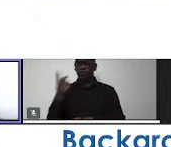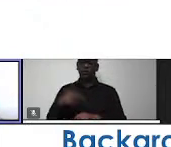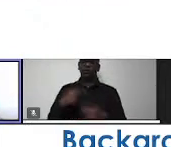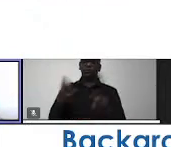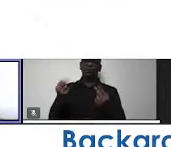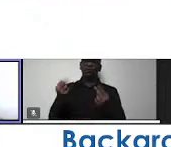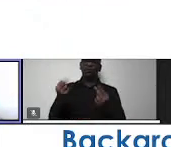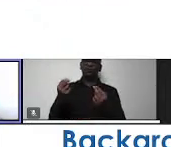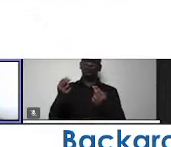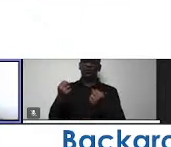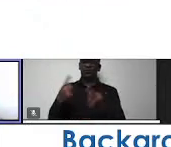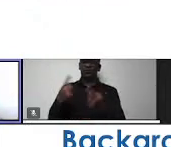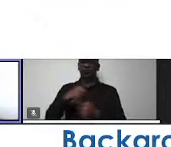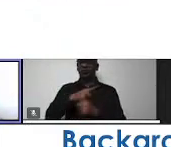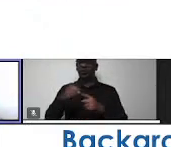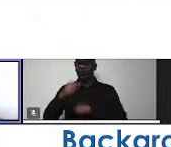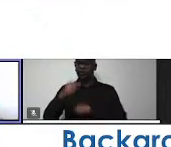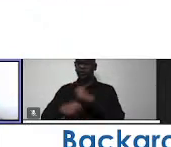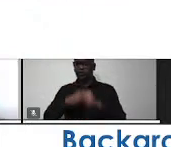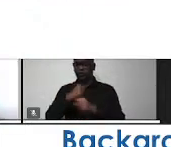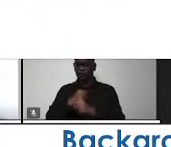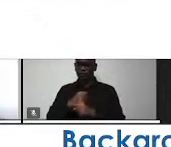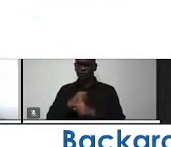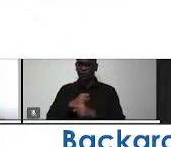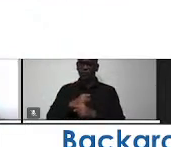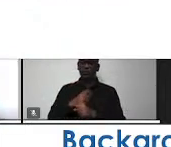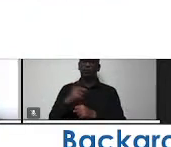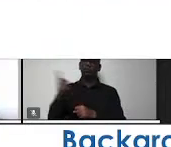basis actually by the US.